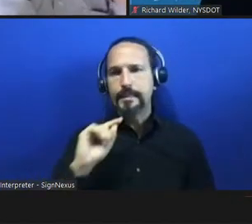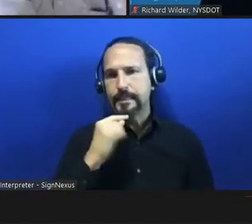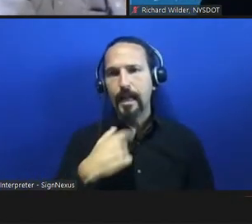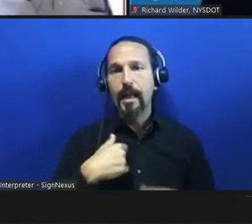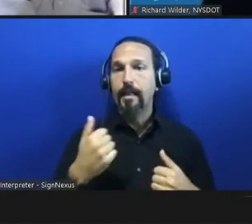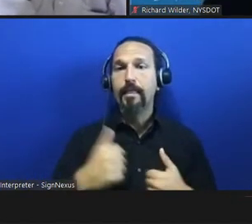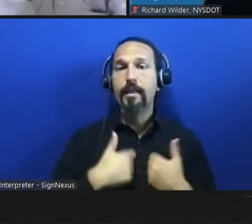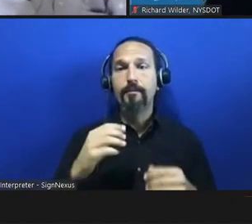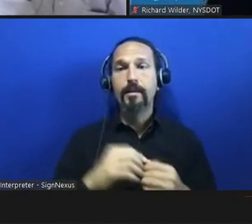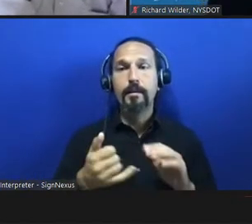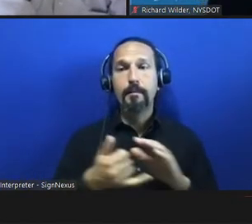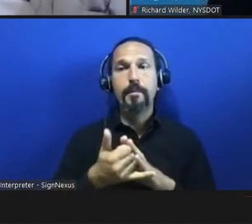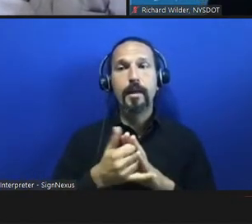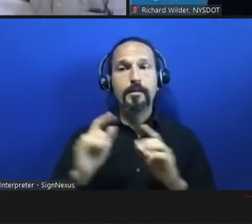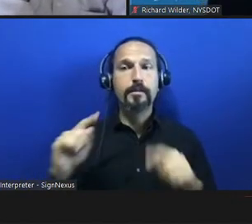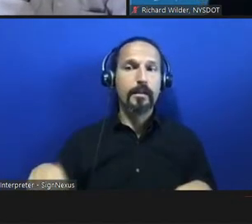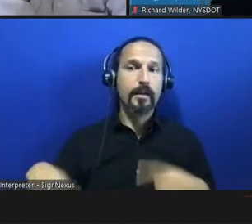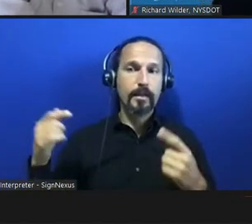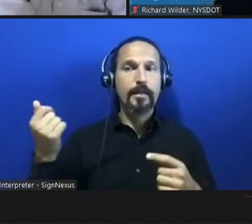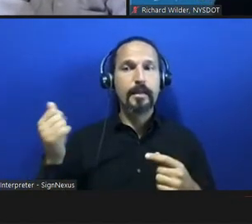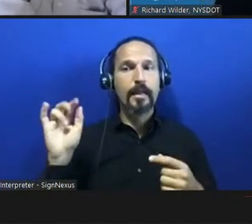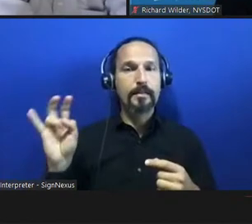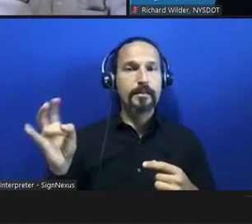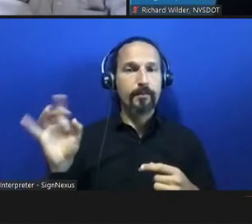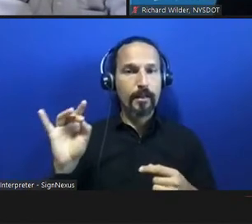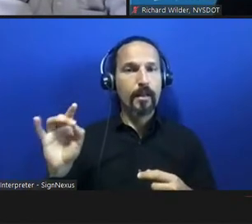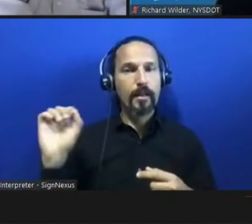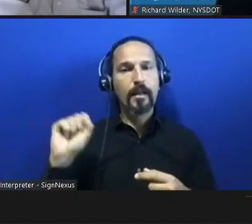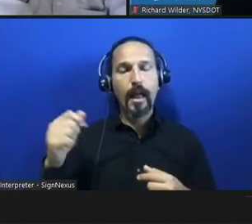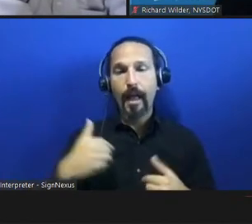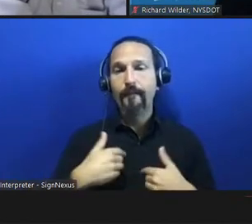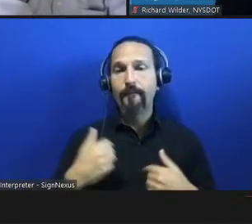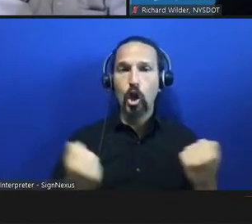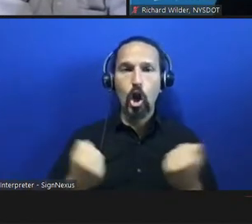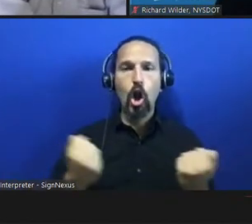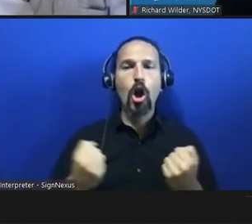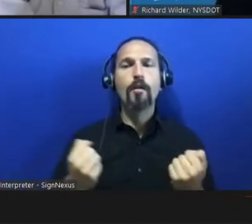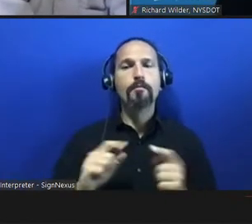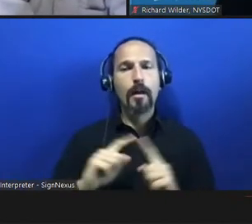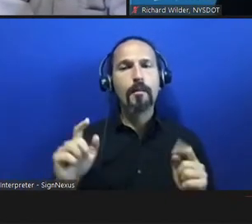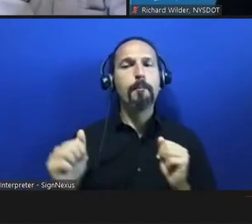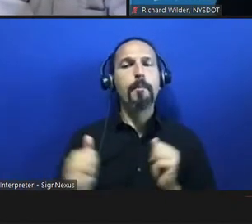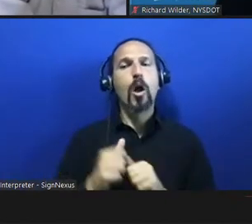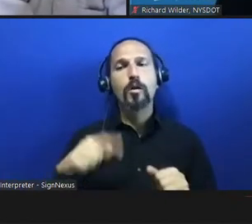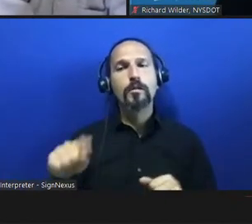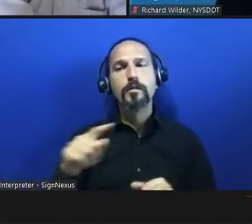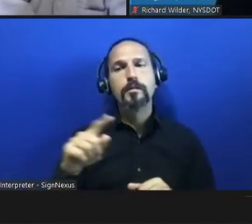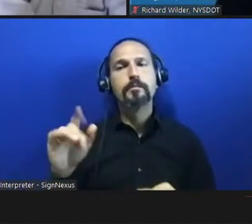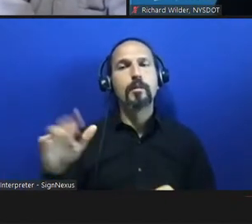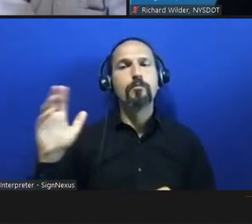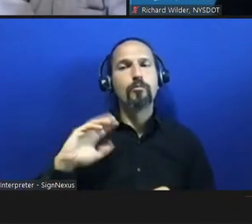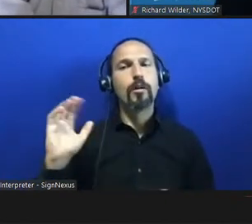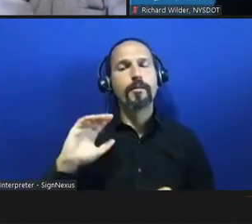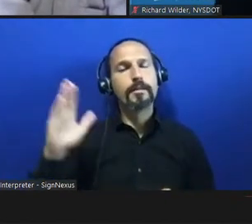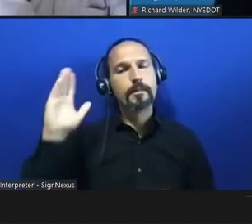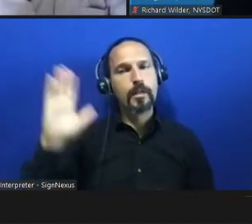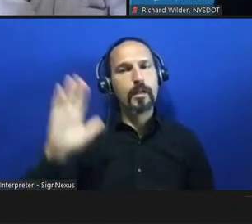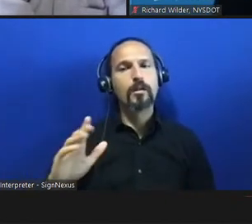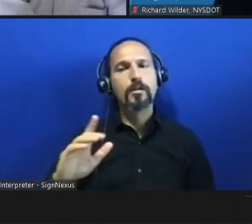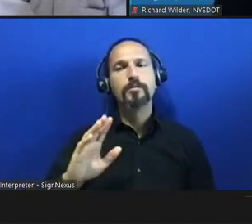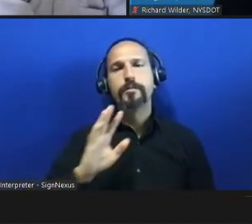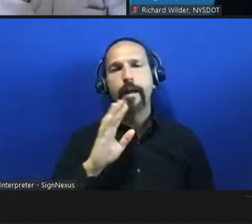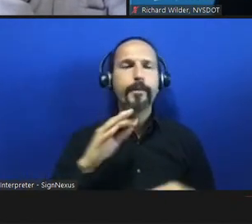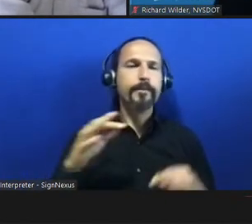lived in Manhattan since 1978 and yes I have a car the overwhelming majority of the previous speakers have spoken